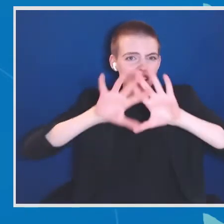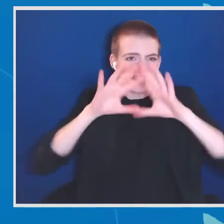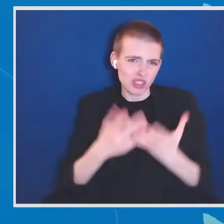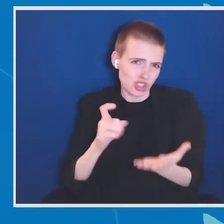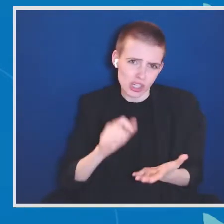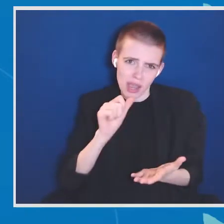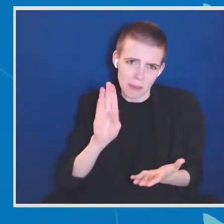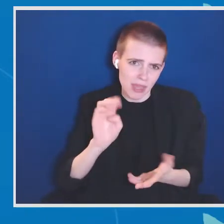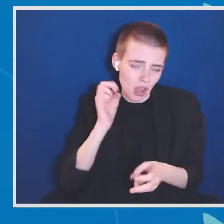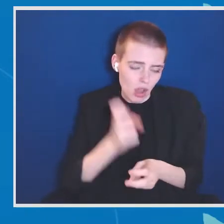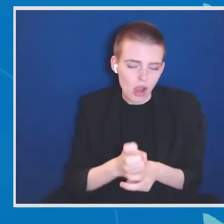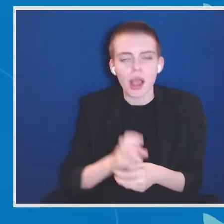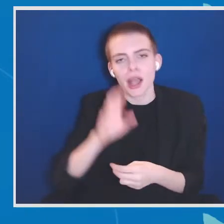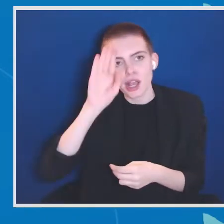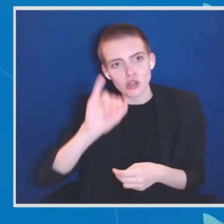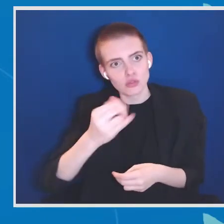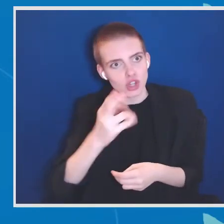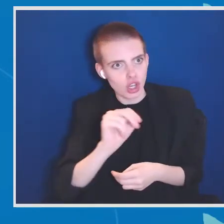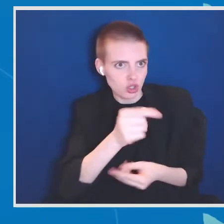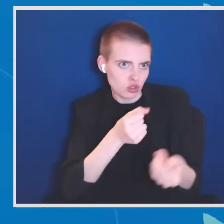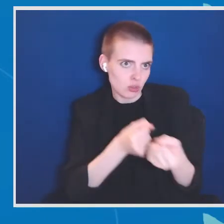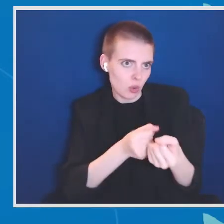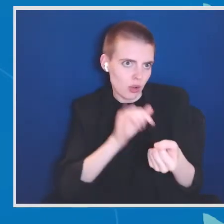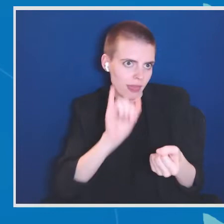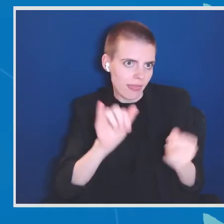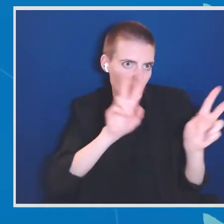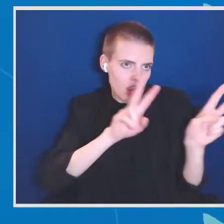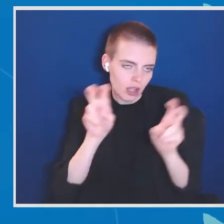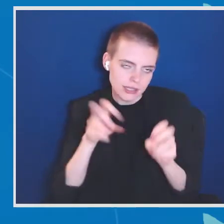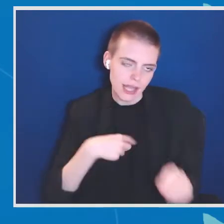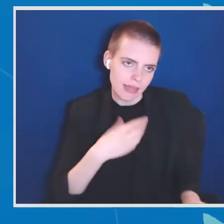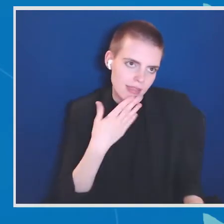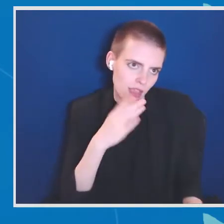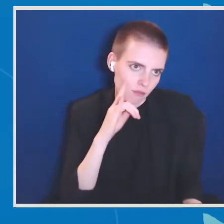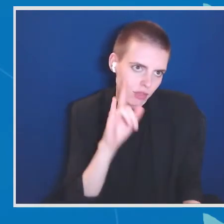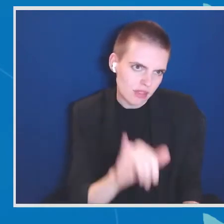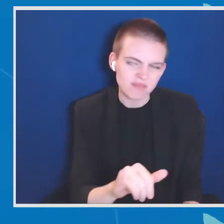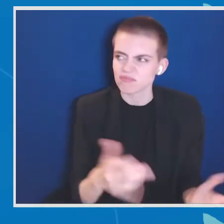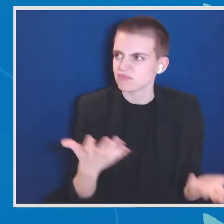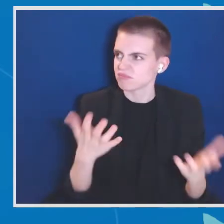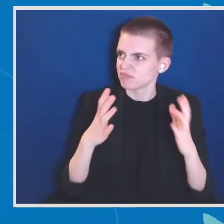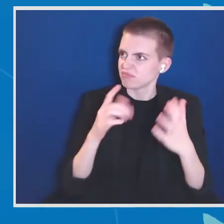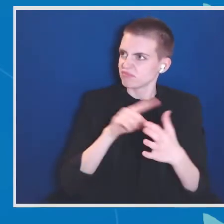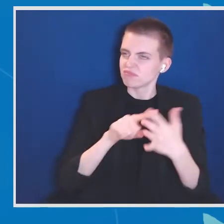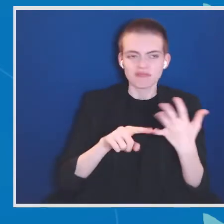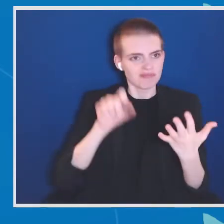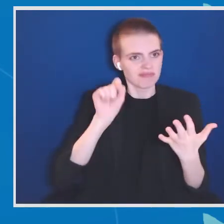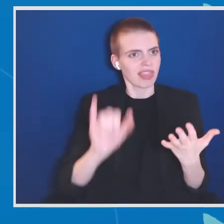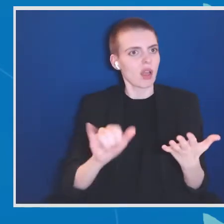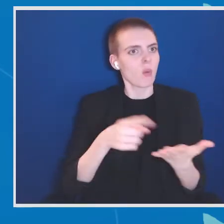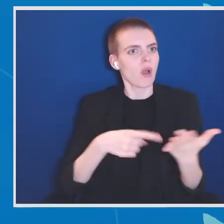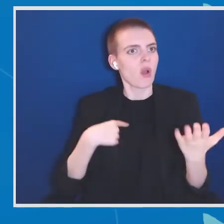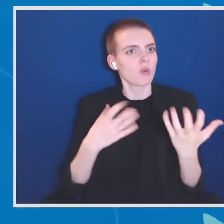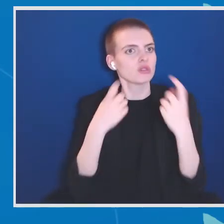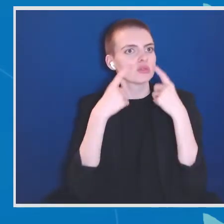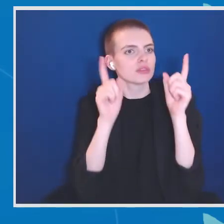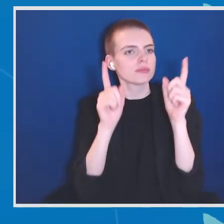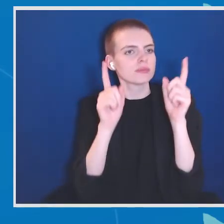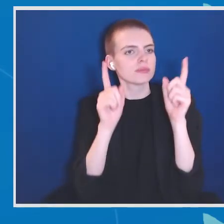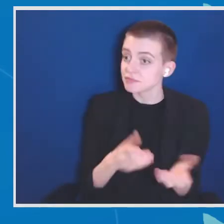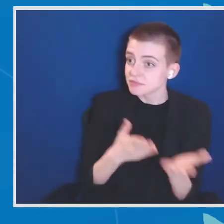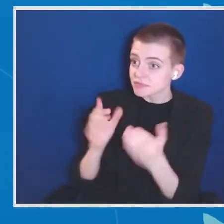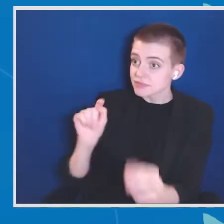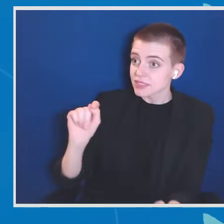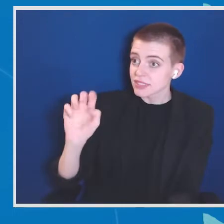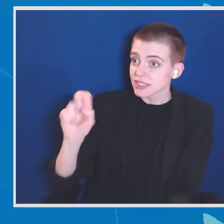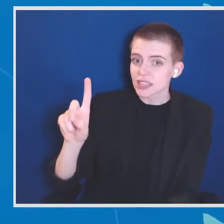and I thank you for that. Yes, that's what I would like to achieve. Thank you. Ted? I would like to just second